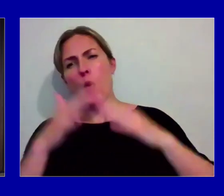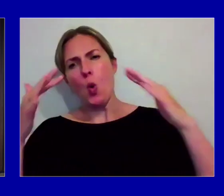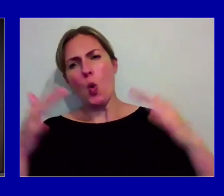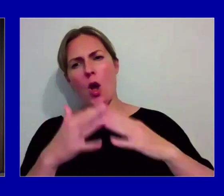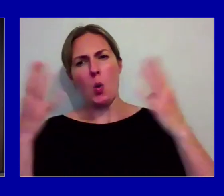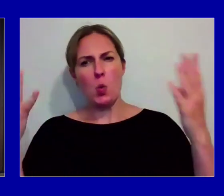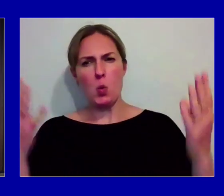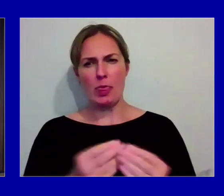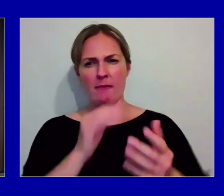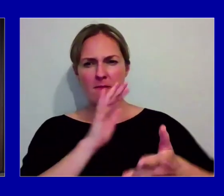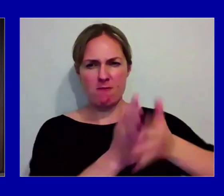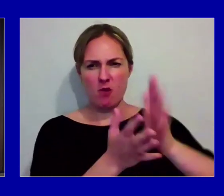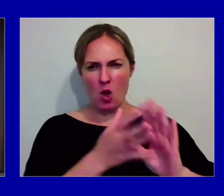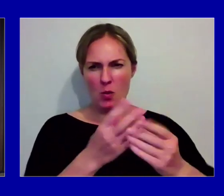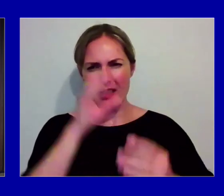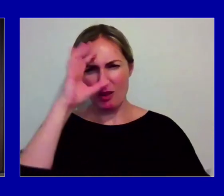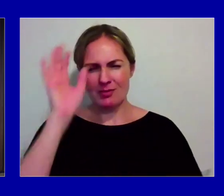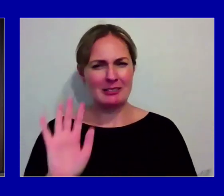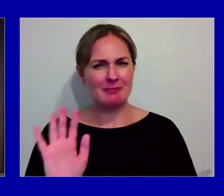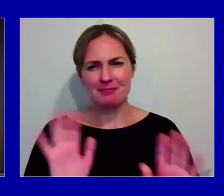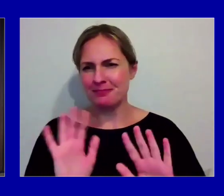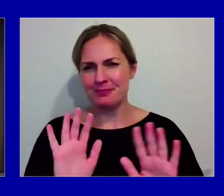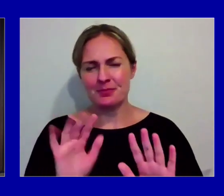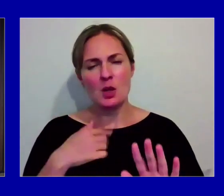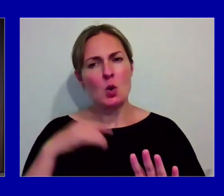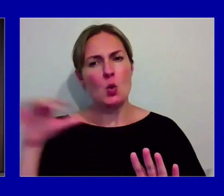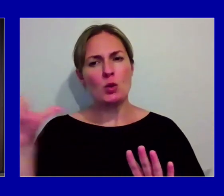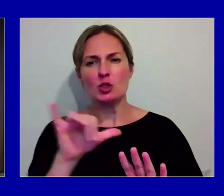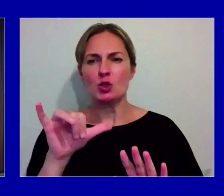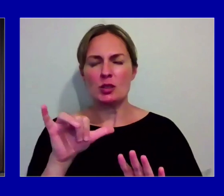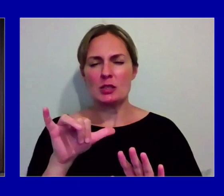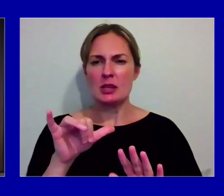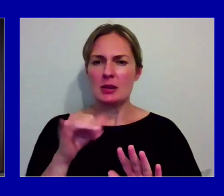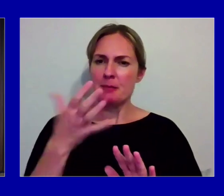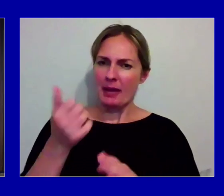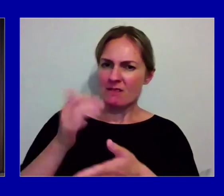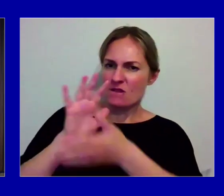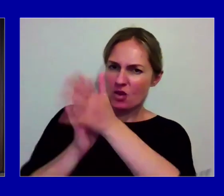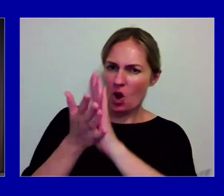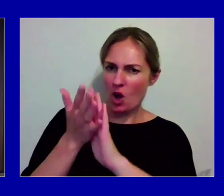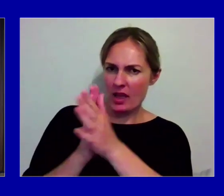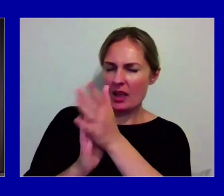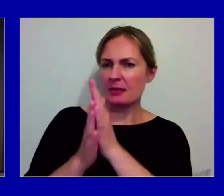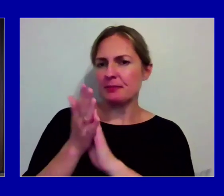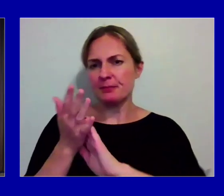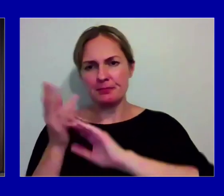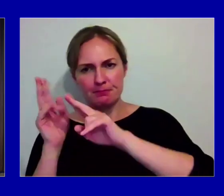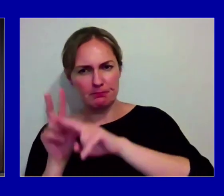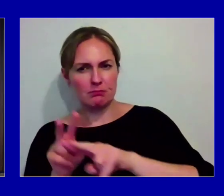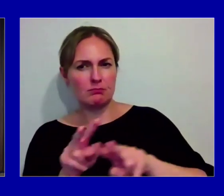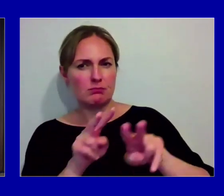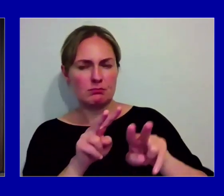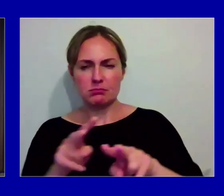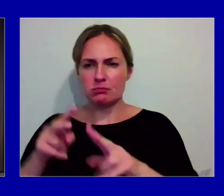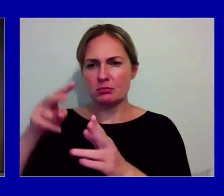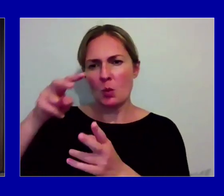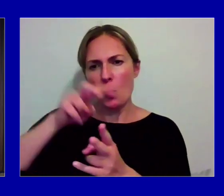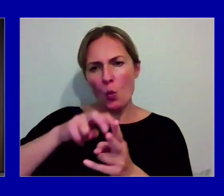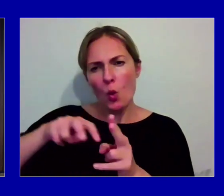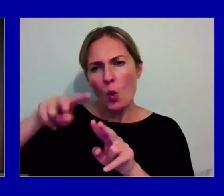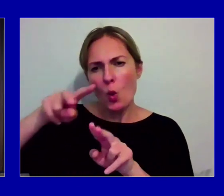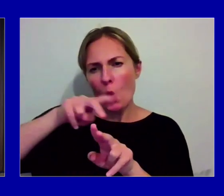And, um, um, you know, when my son was eight years old, we were walking backwards and forwards through fire.